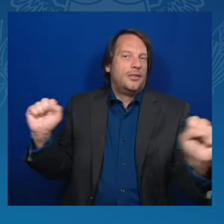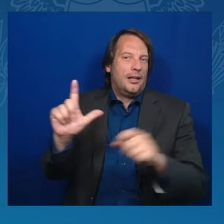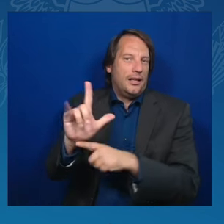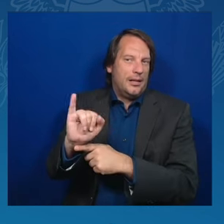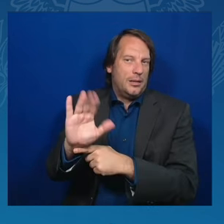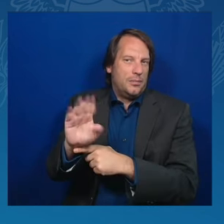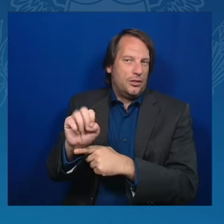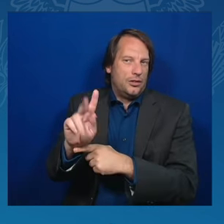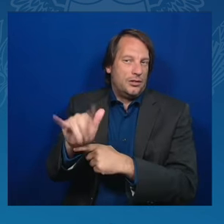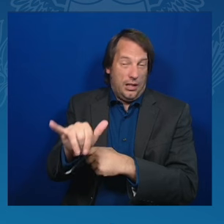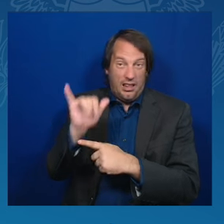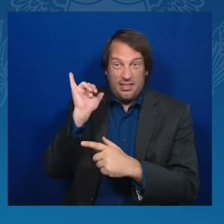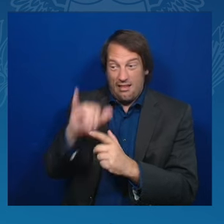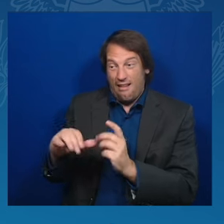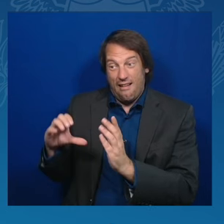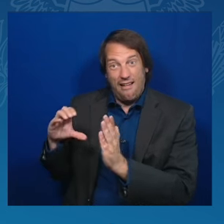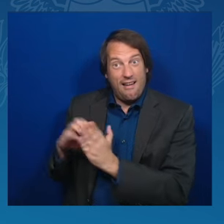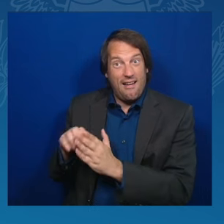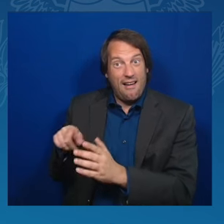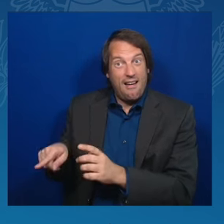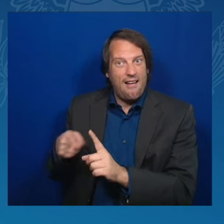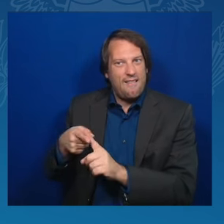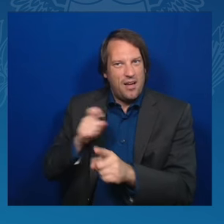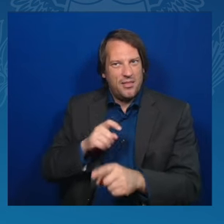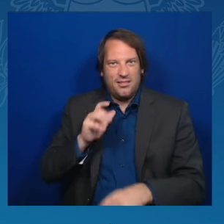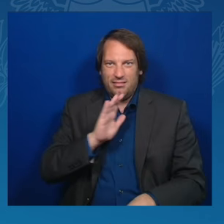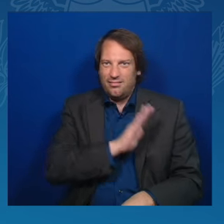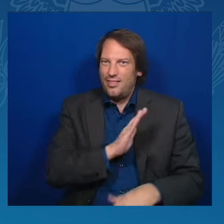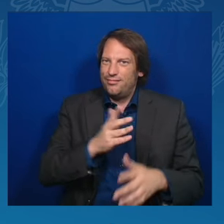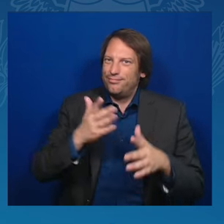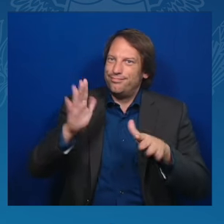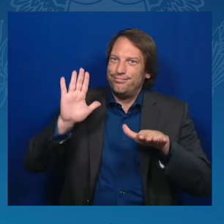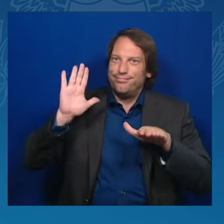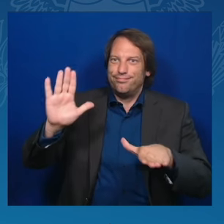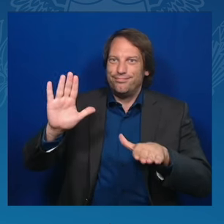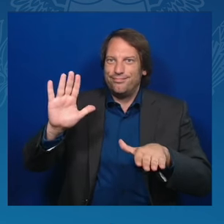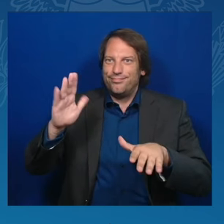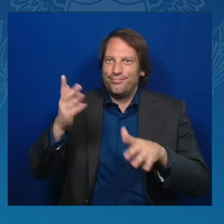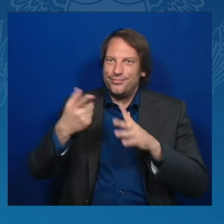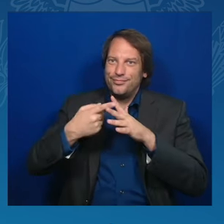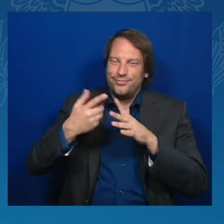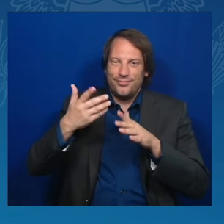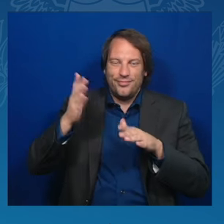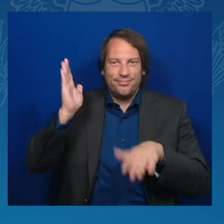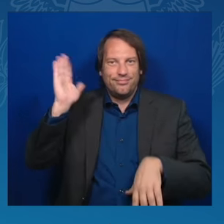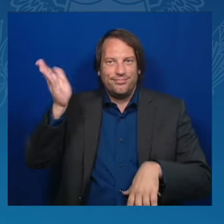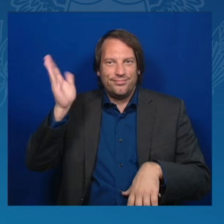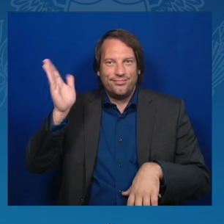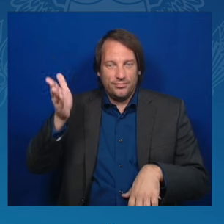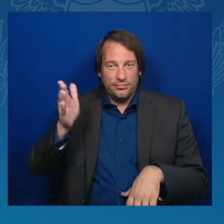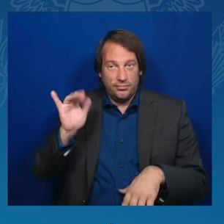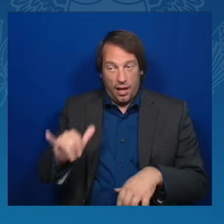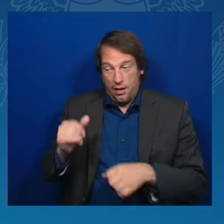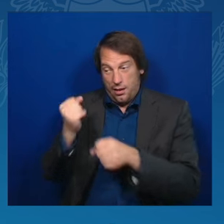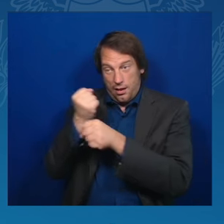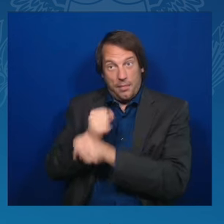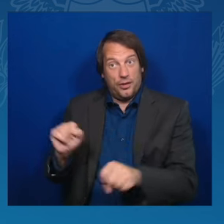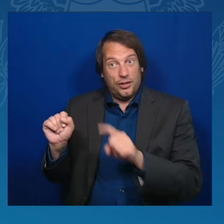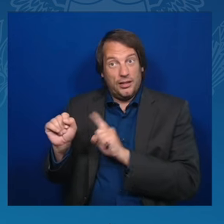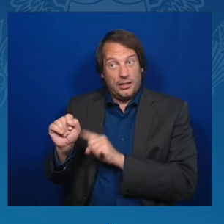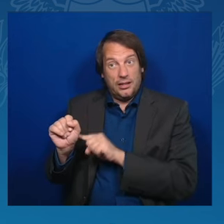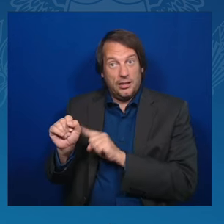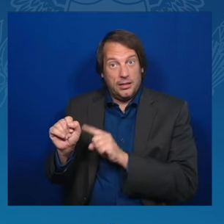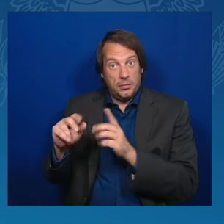address. Because of this liberty, we are able to leverage diversity as